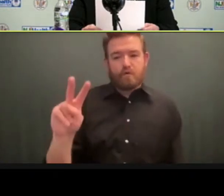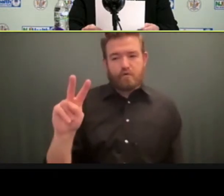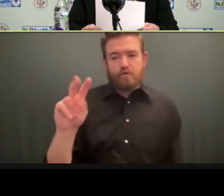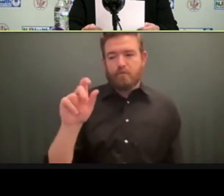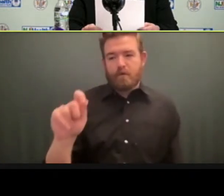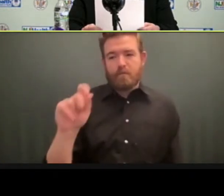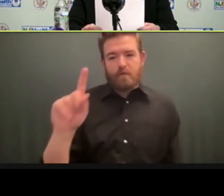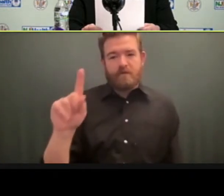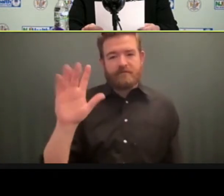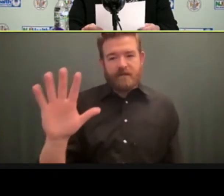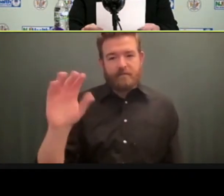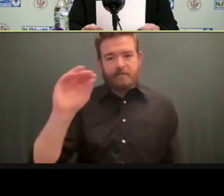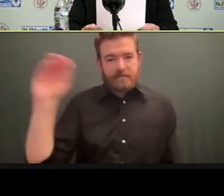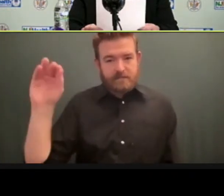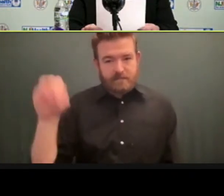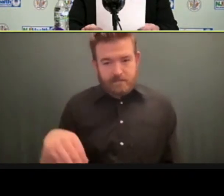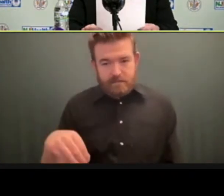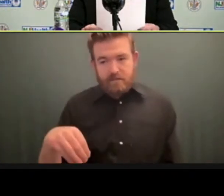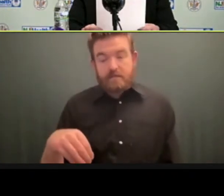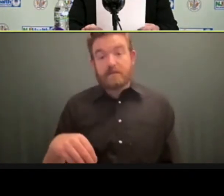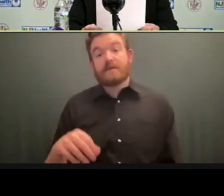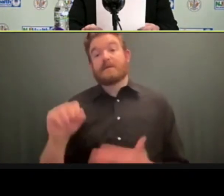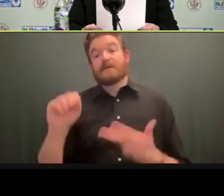32.15%, and the southern part of the state